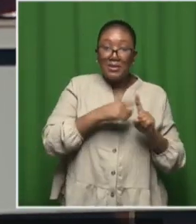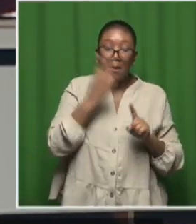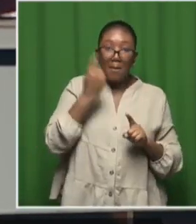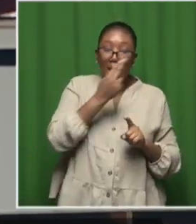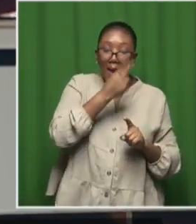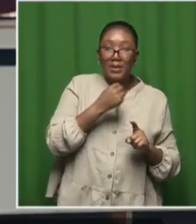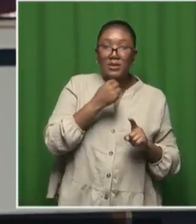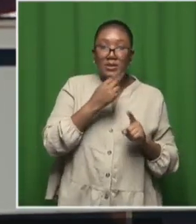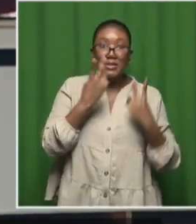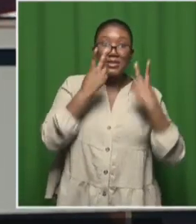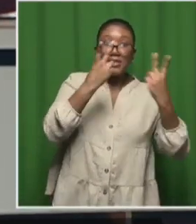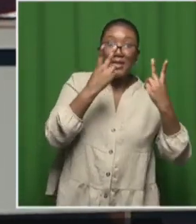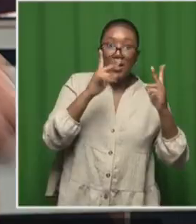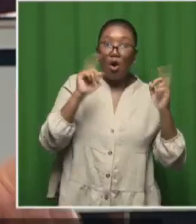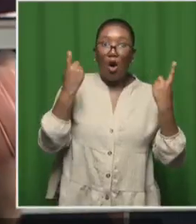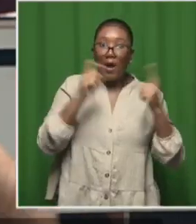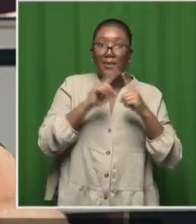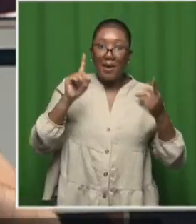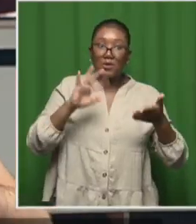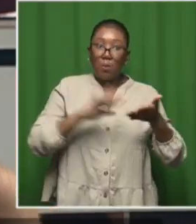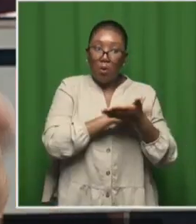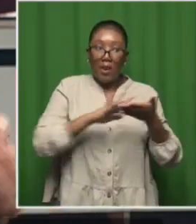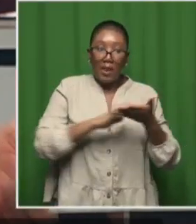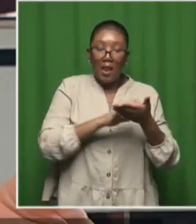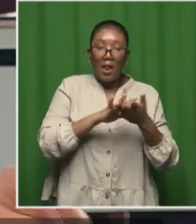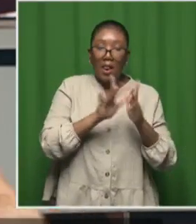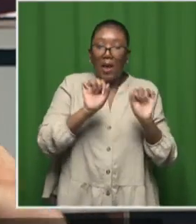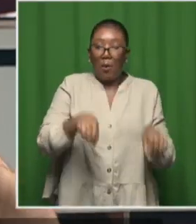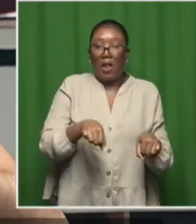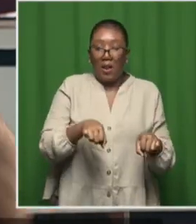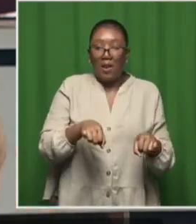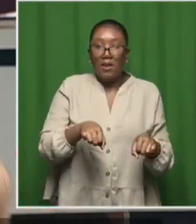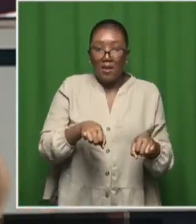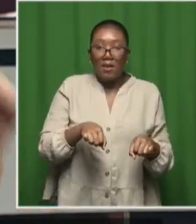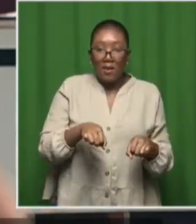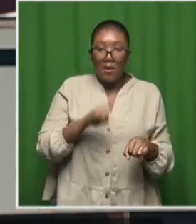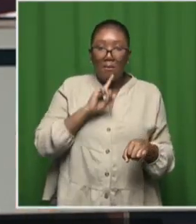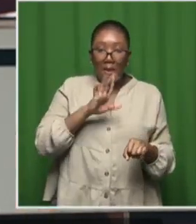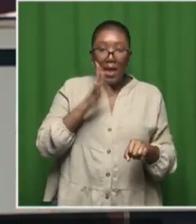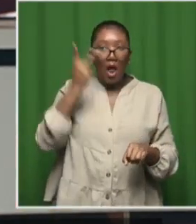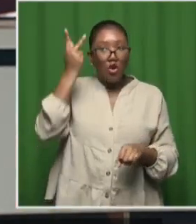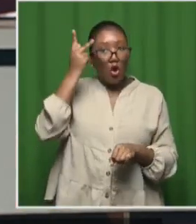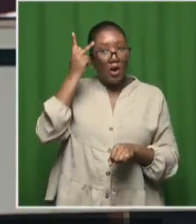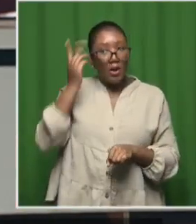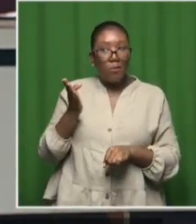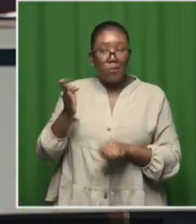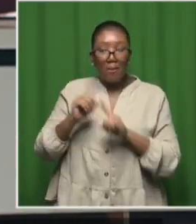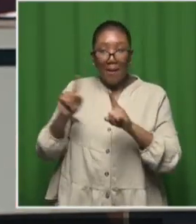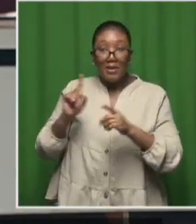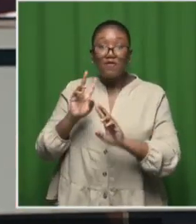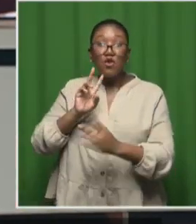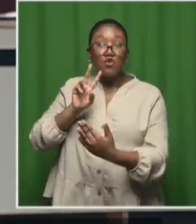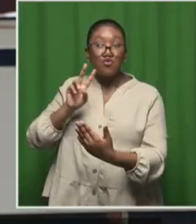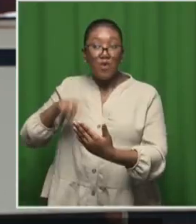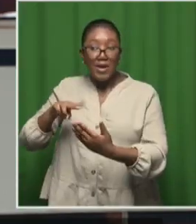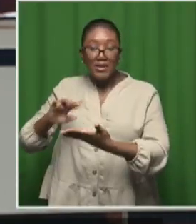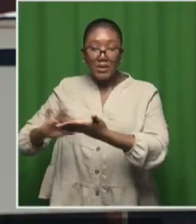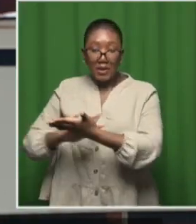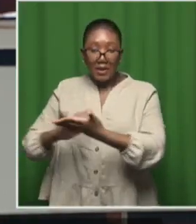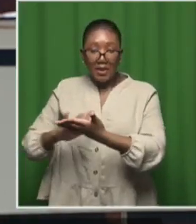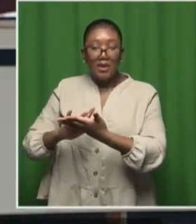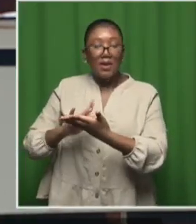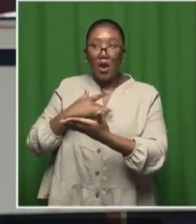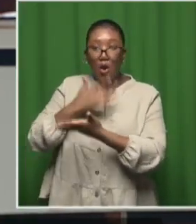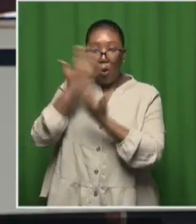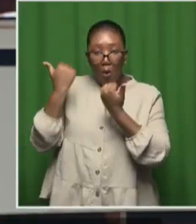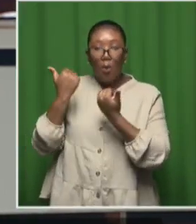informative text to explain. He knows something is written there. Some knowledge is being conveyed, but he doesn't know what that is. Yeah. And then